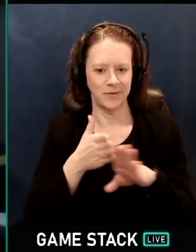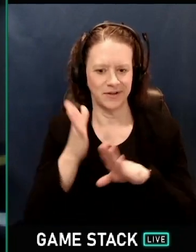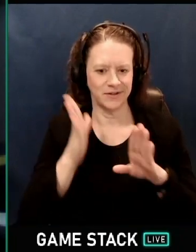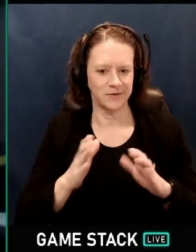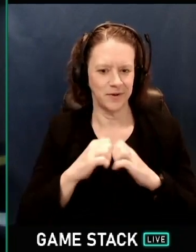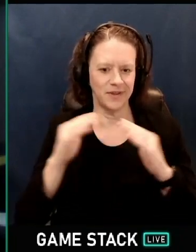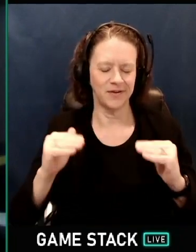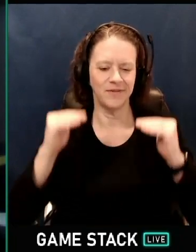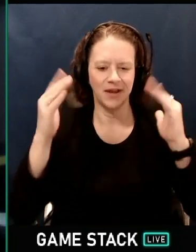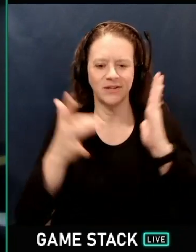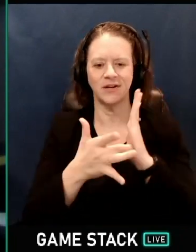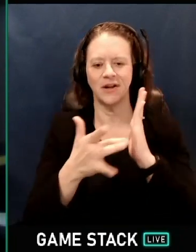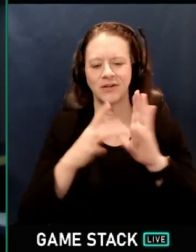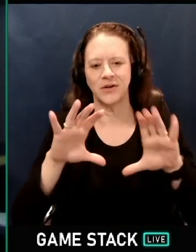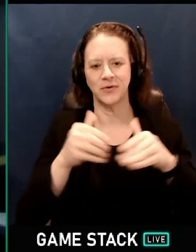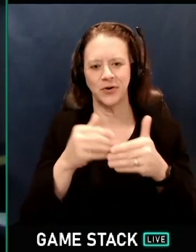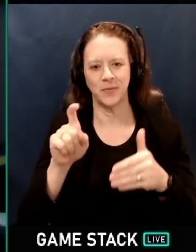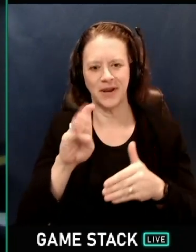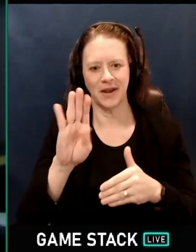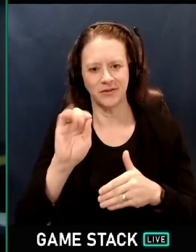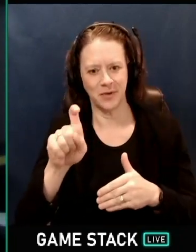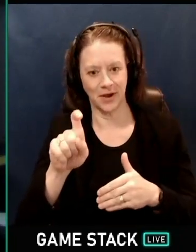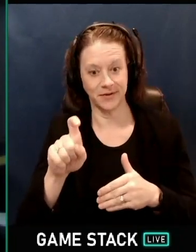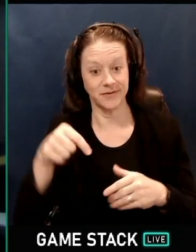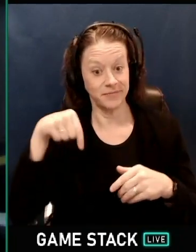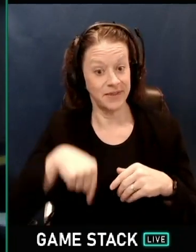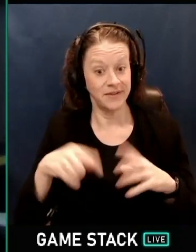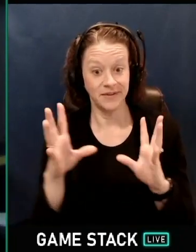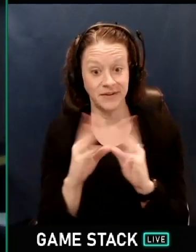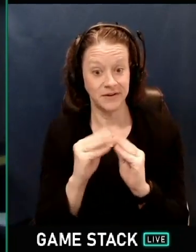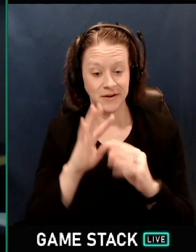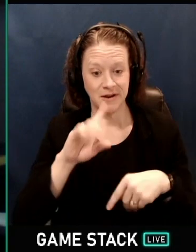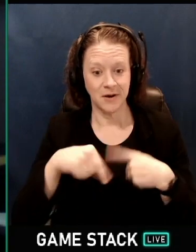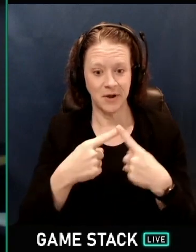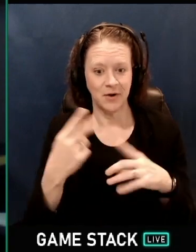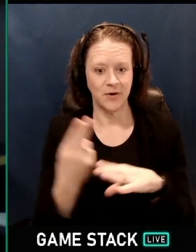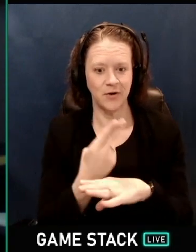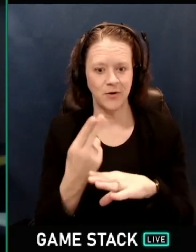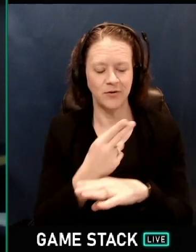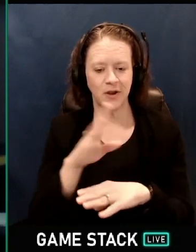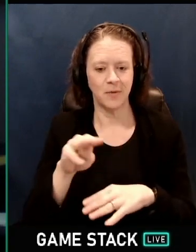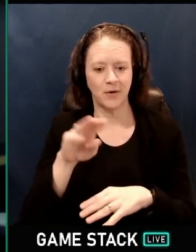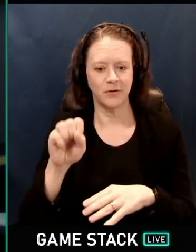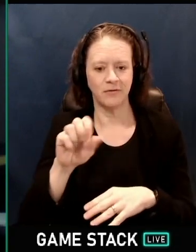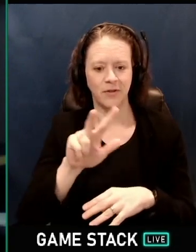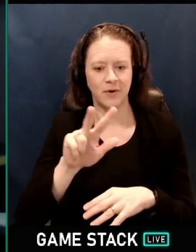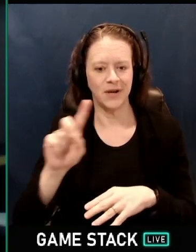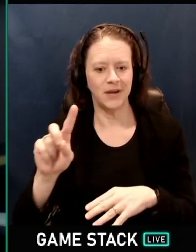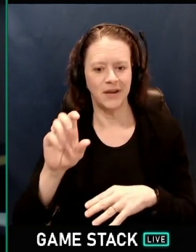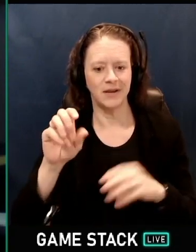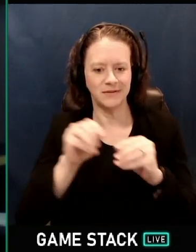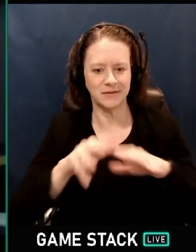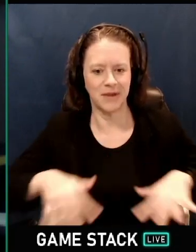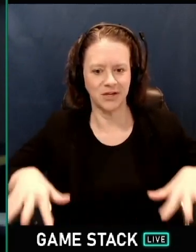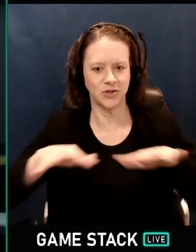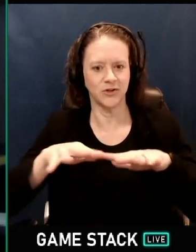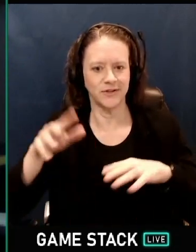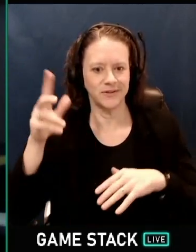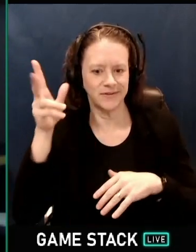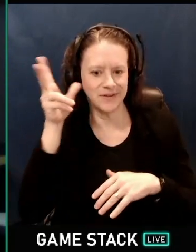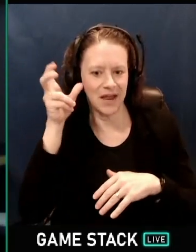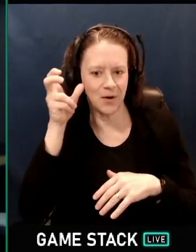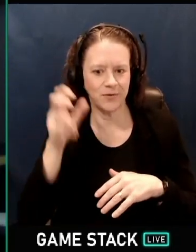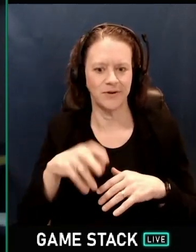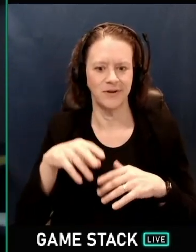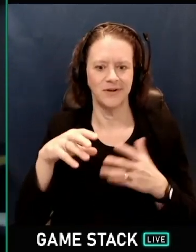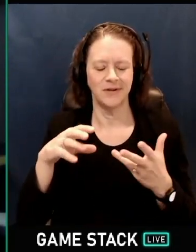to talk about using the Microsoft 3D Spatial Sound platform to bring better storytelling